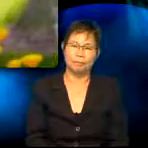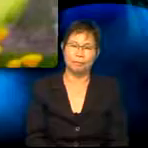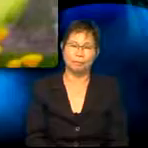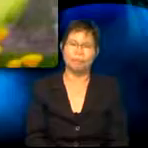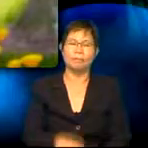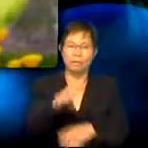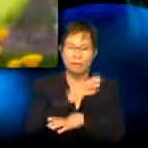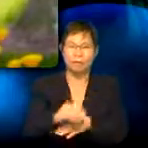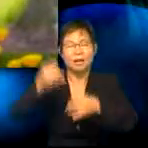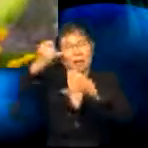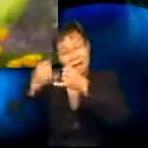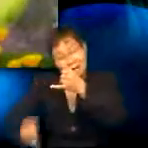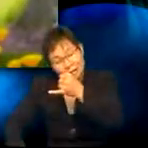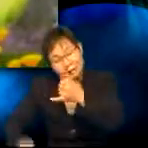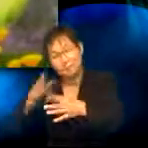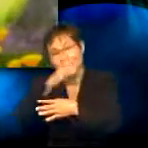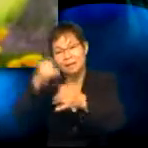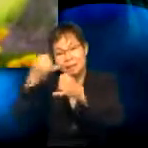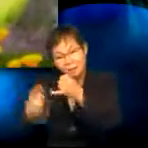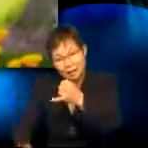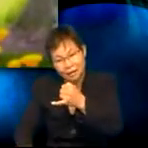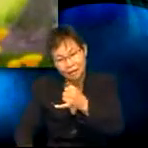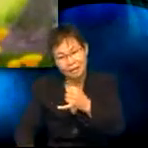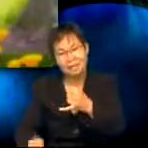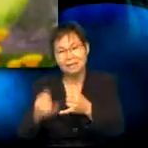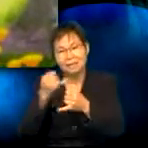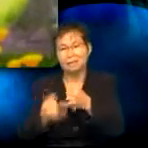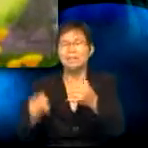And finally,